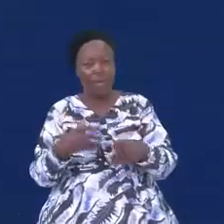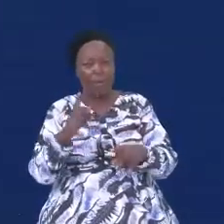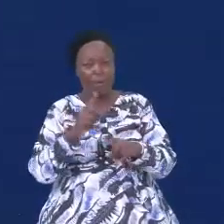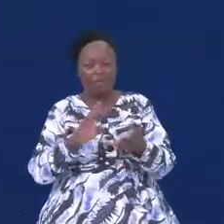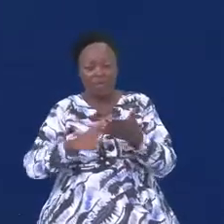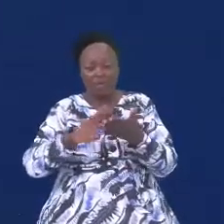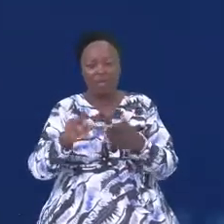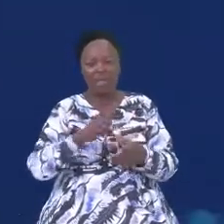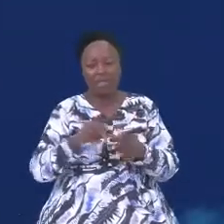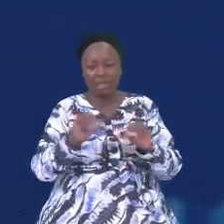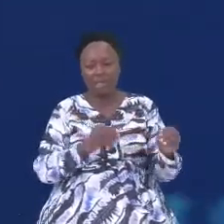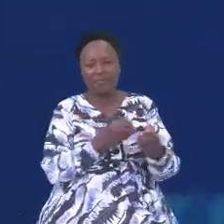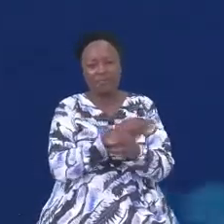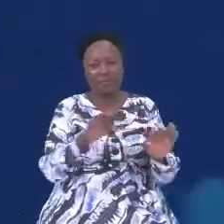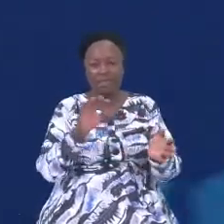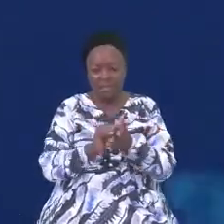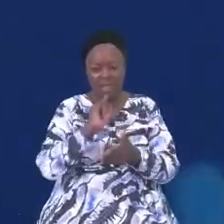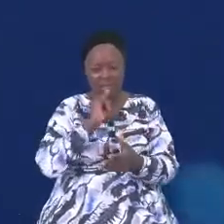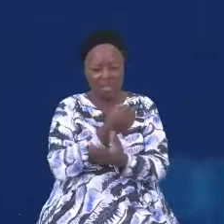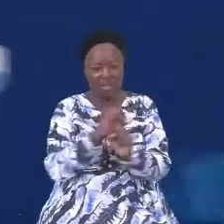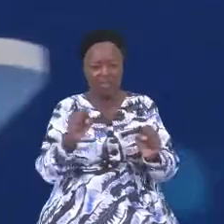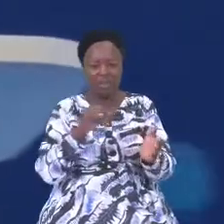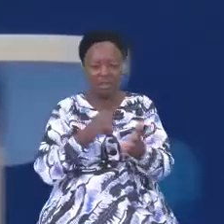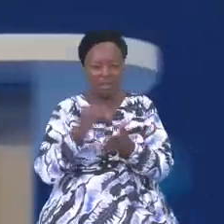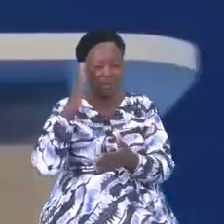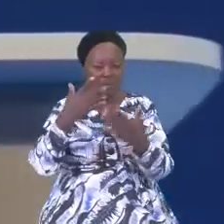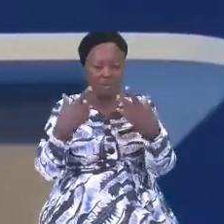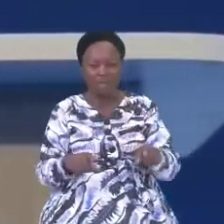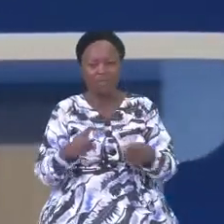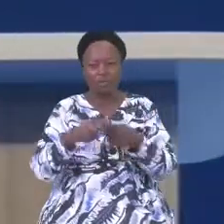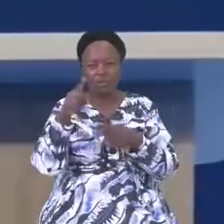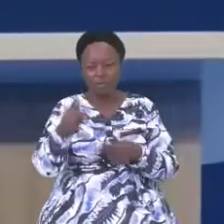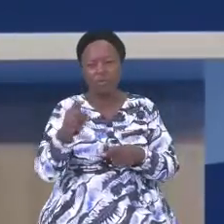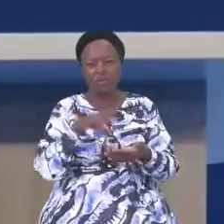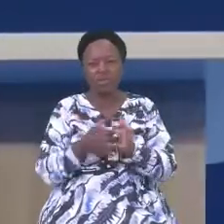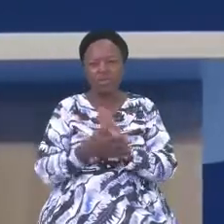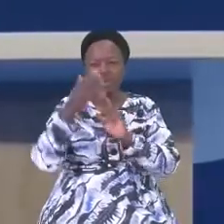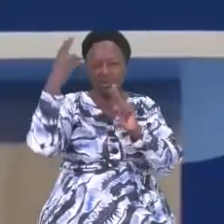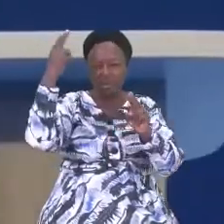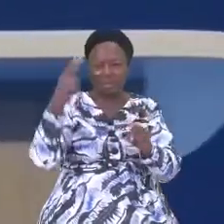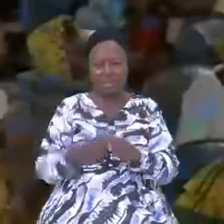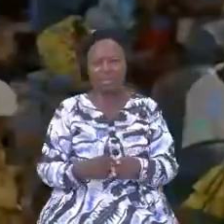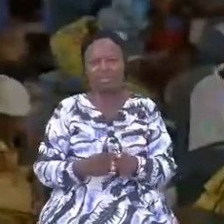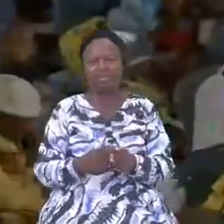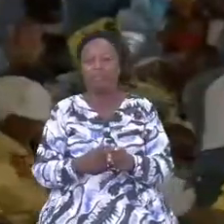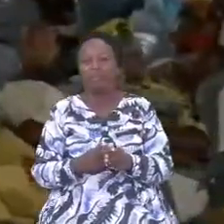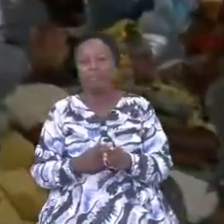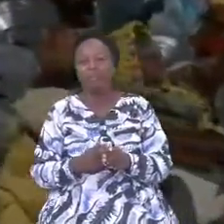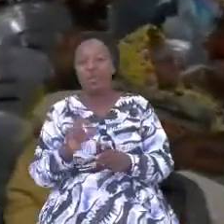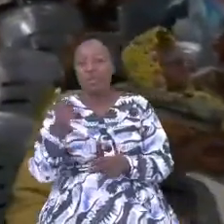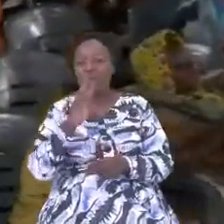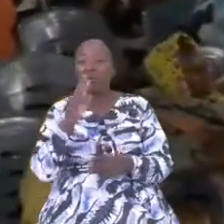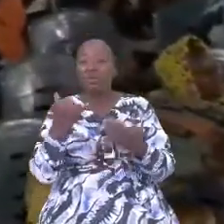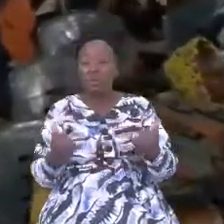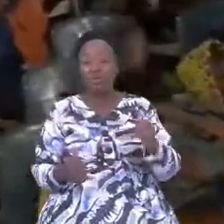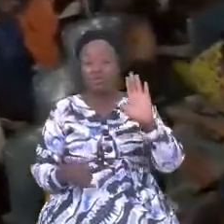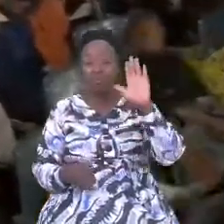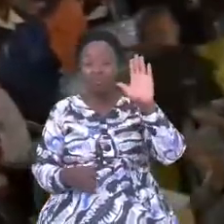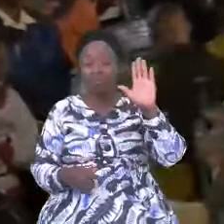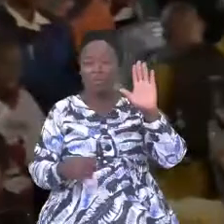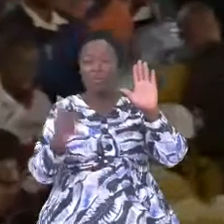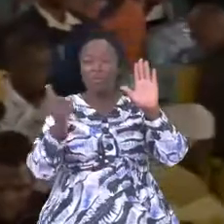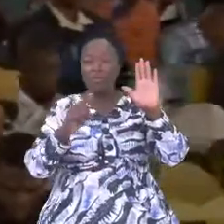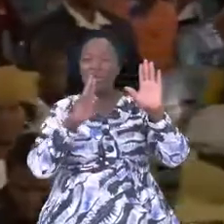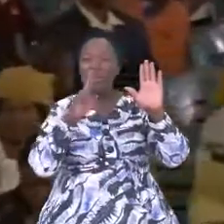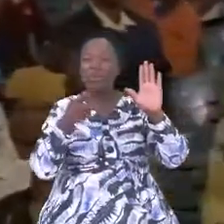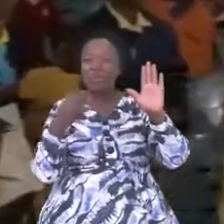free. That is salvation. It will happen to you tonight in Jesus' name. Where are you there? I said, where are